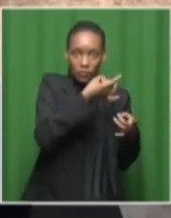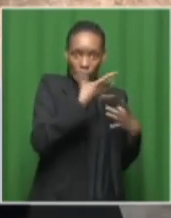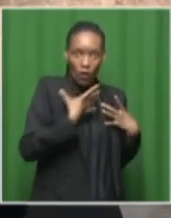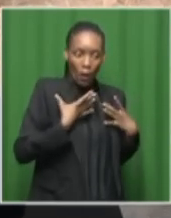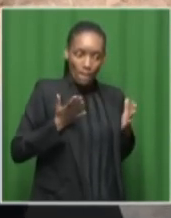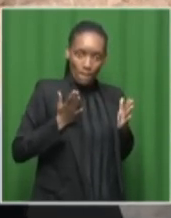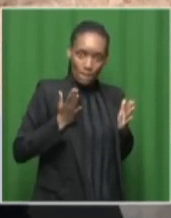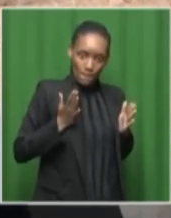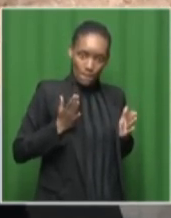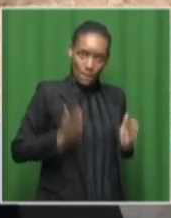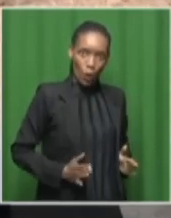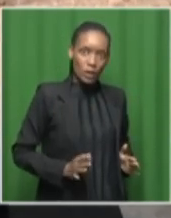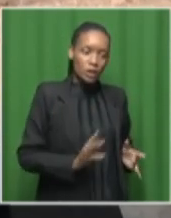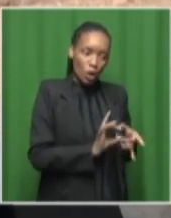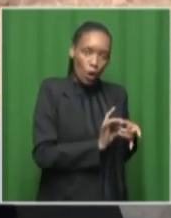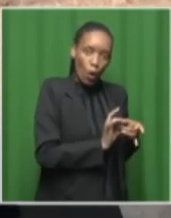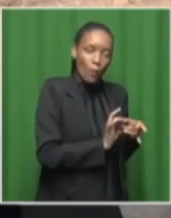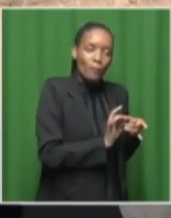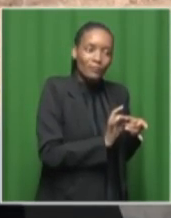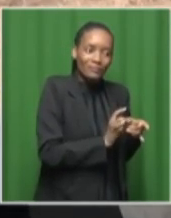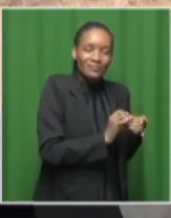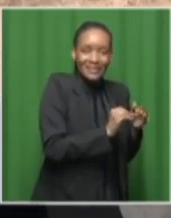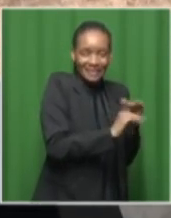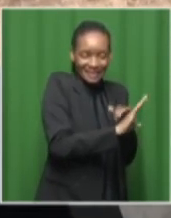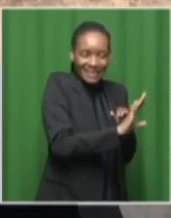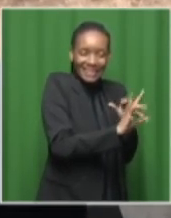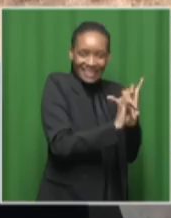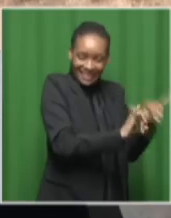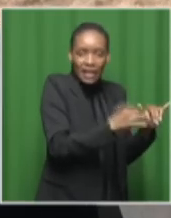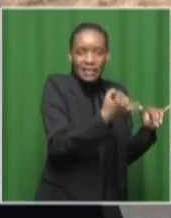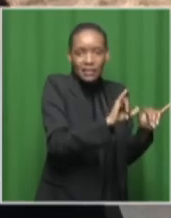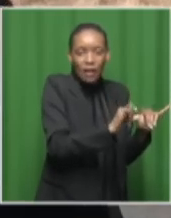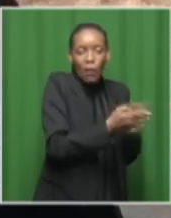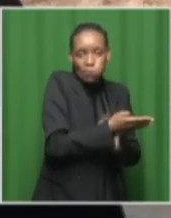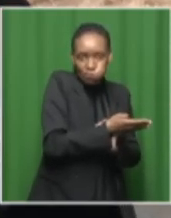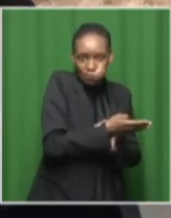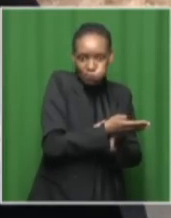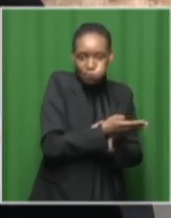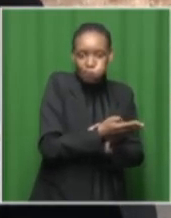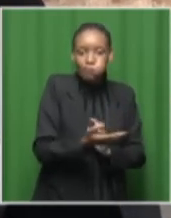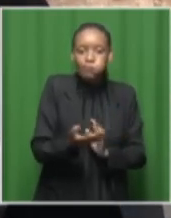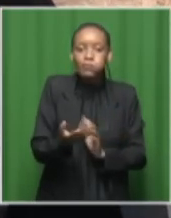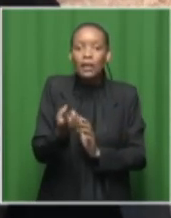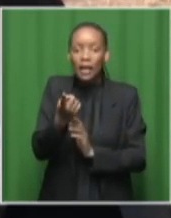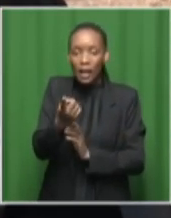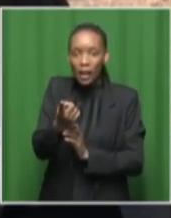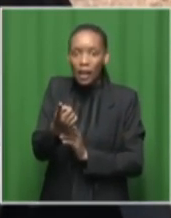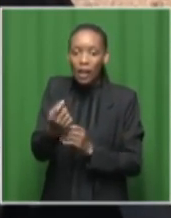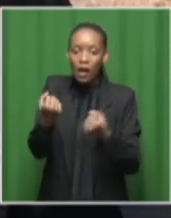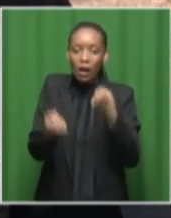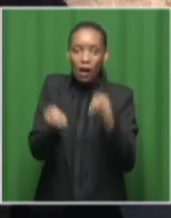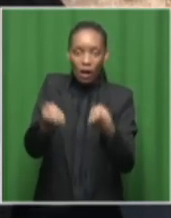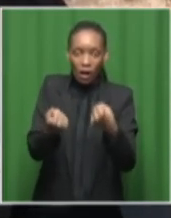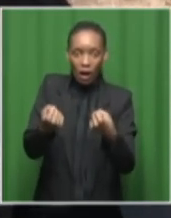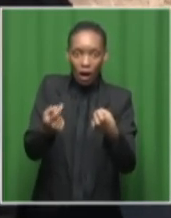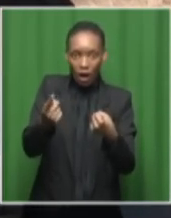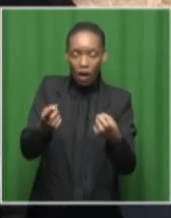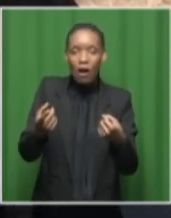here still inside the home. And so it could possibly be that this funeral